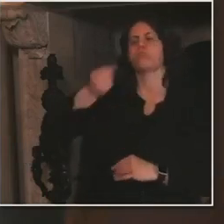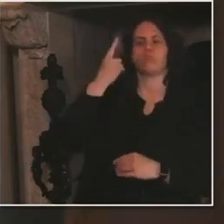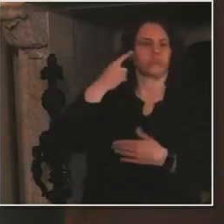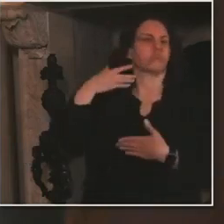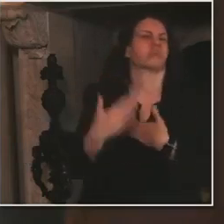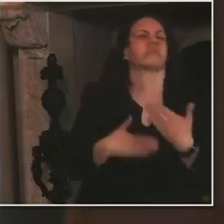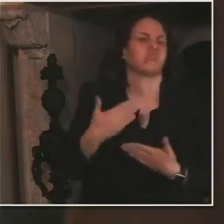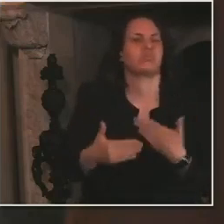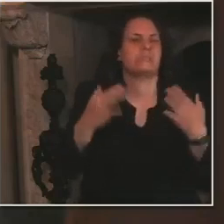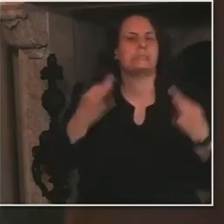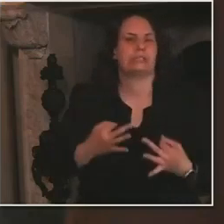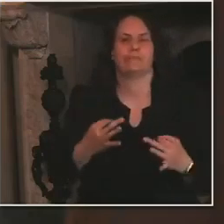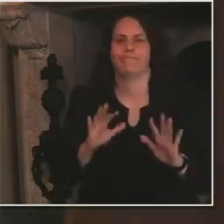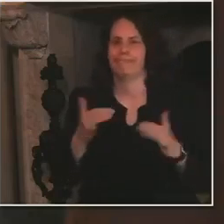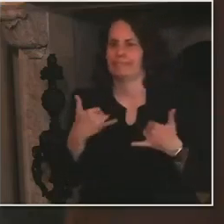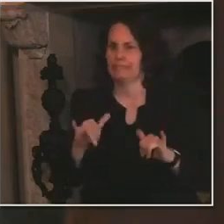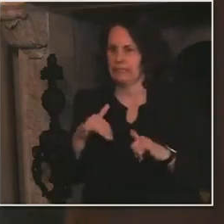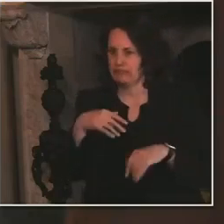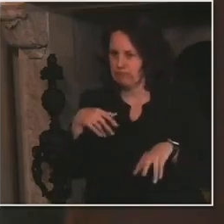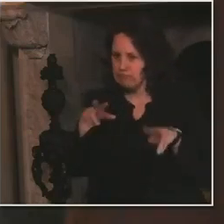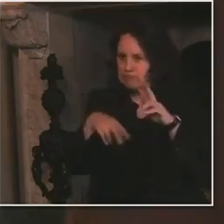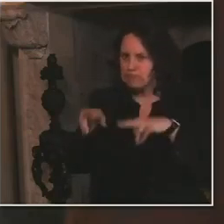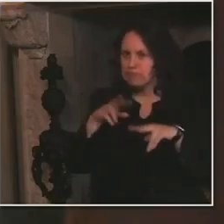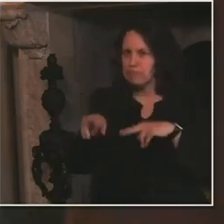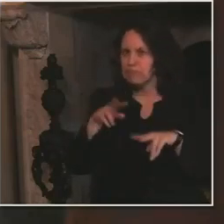what Dr. Westergaard talked earlier about,